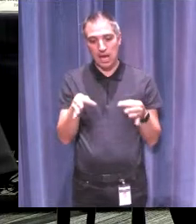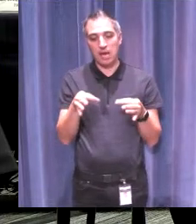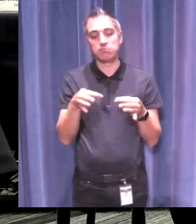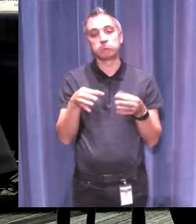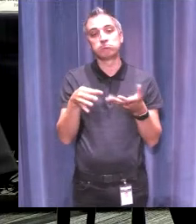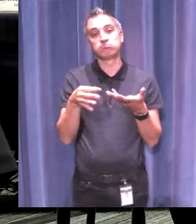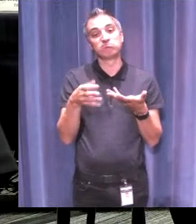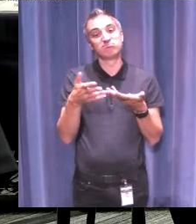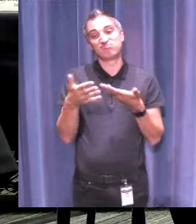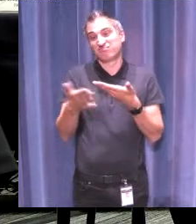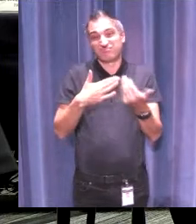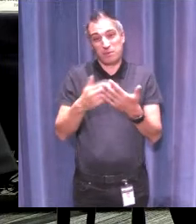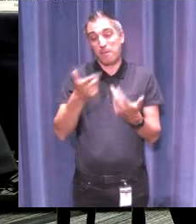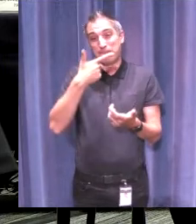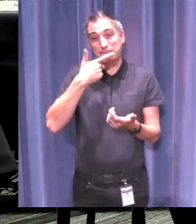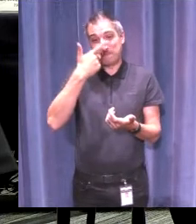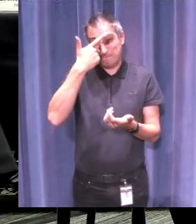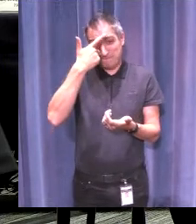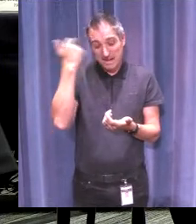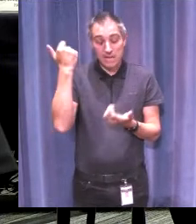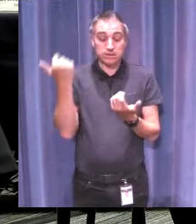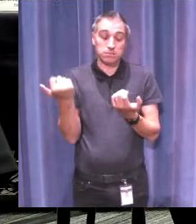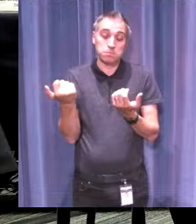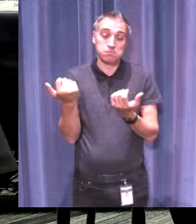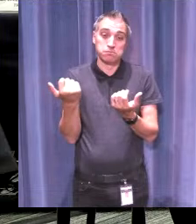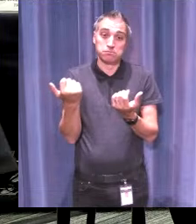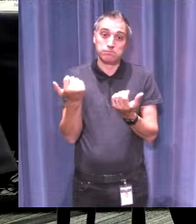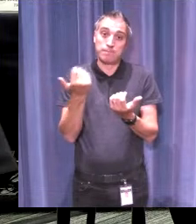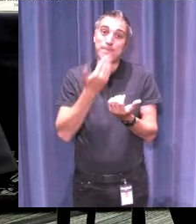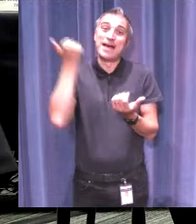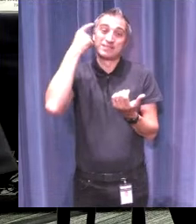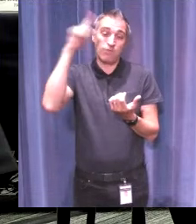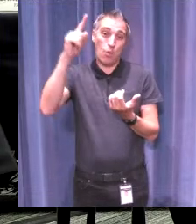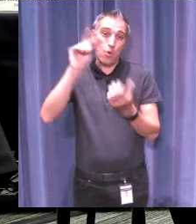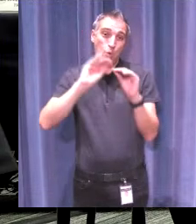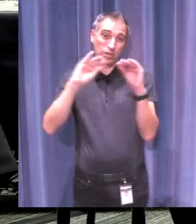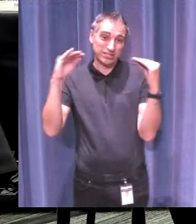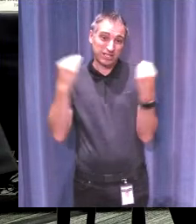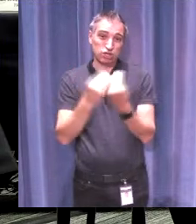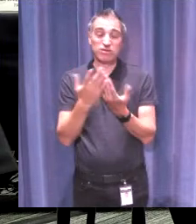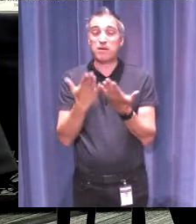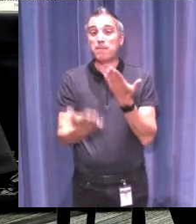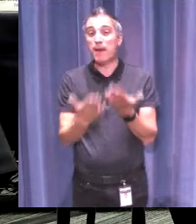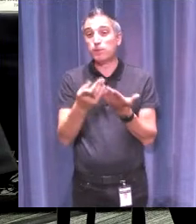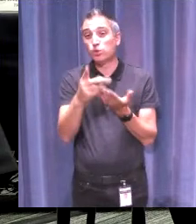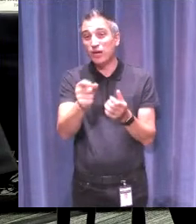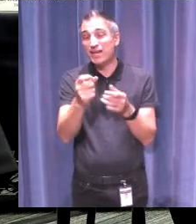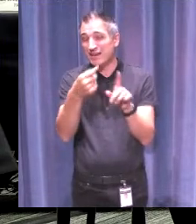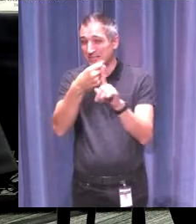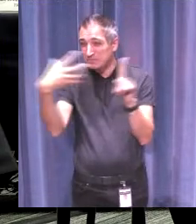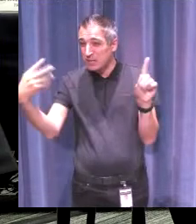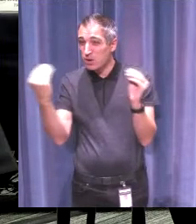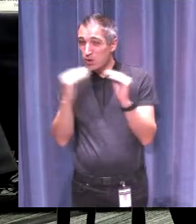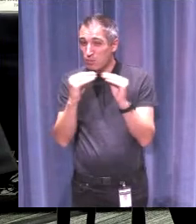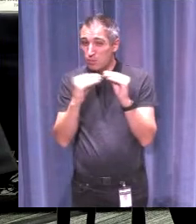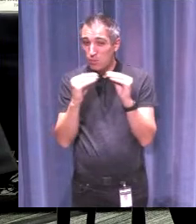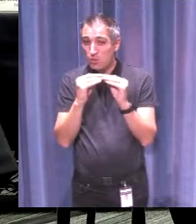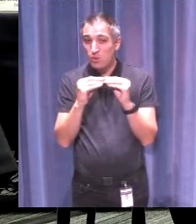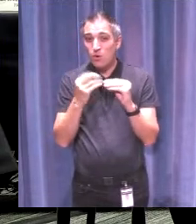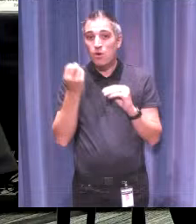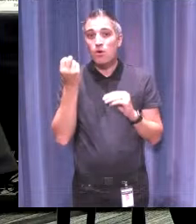And perhaps either by providing a little more detail on what you described earlier, or giving me another example, you could better address that. Thank